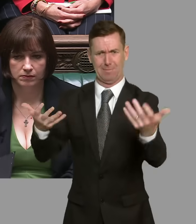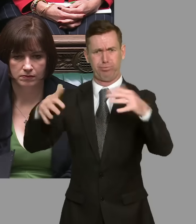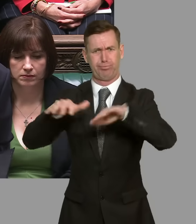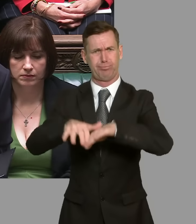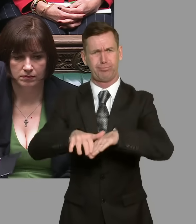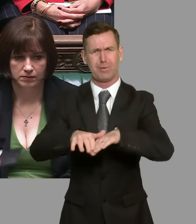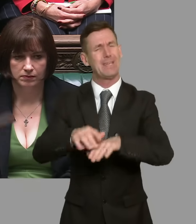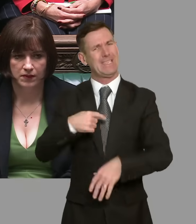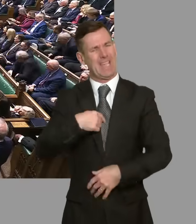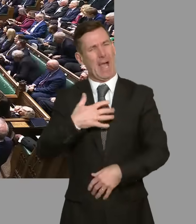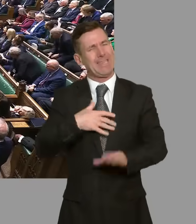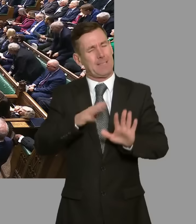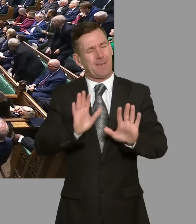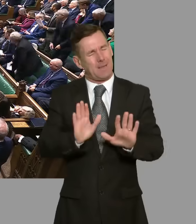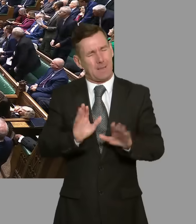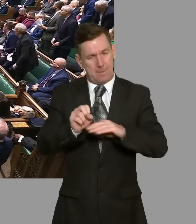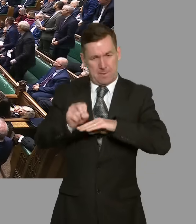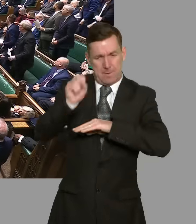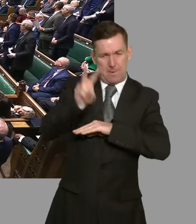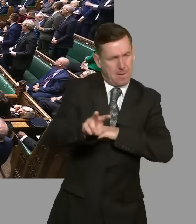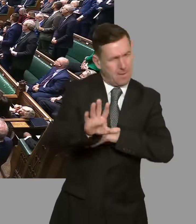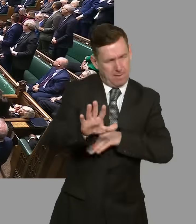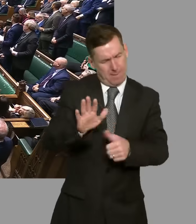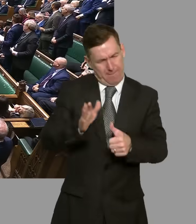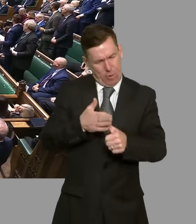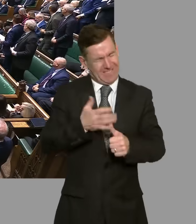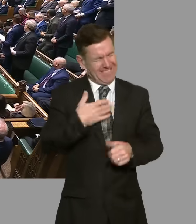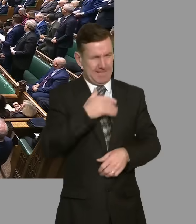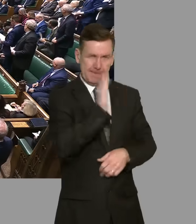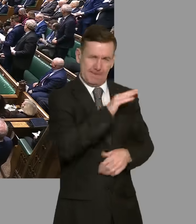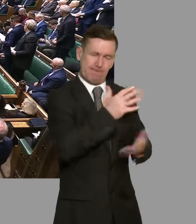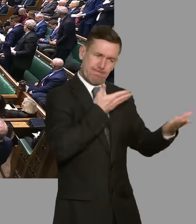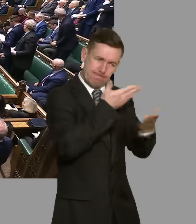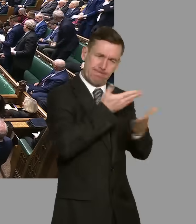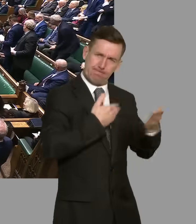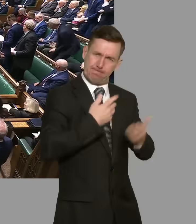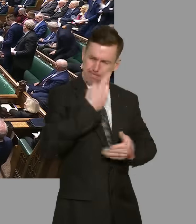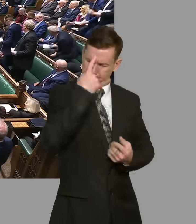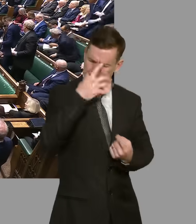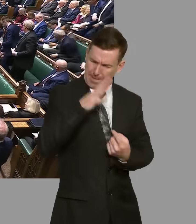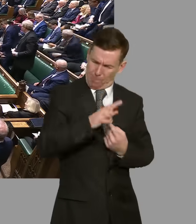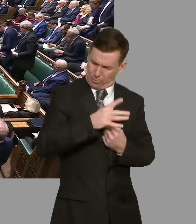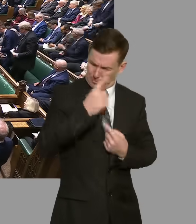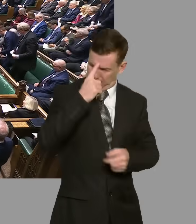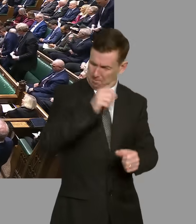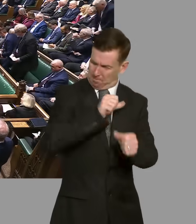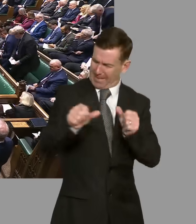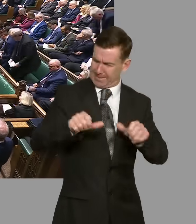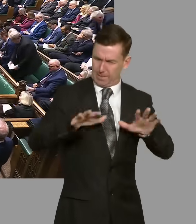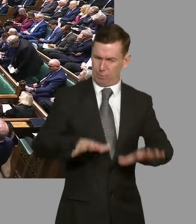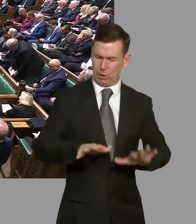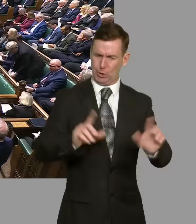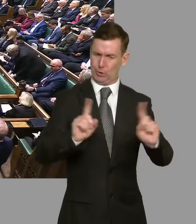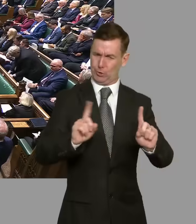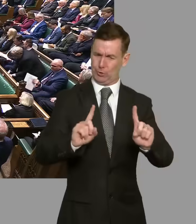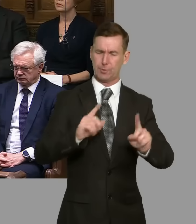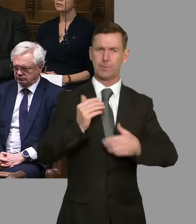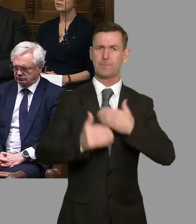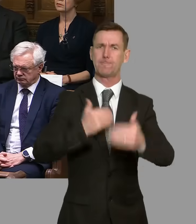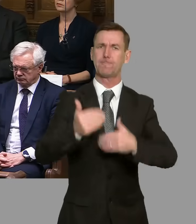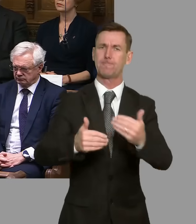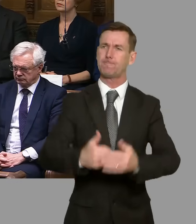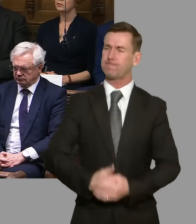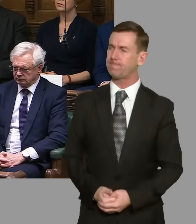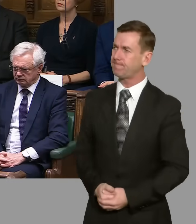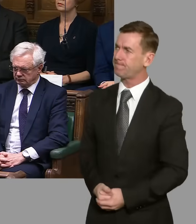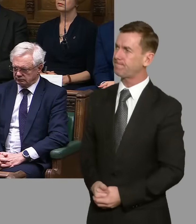in the national interest. Charlie Dewhurst. Thank you, Mr Speaker. Now, the Prime Minister may be aware that my local authority in the East Riding of